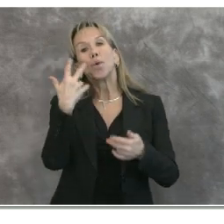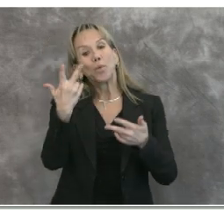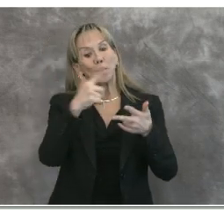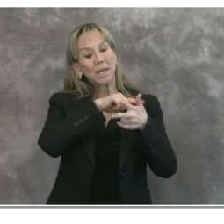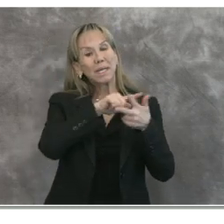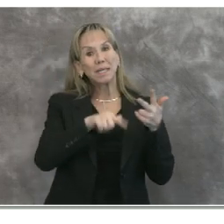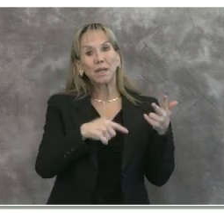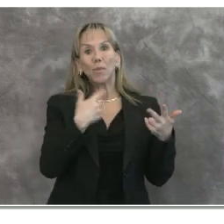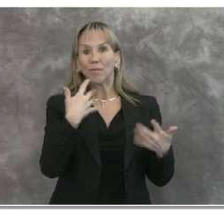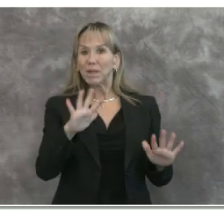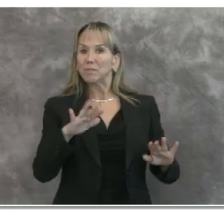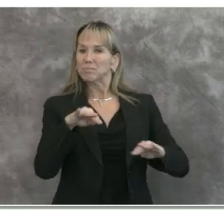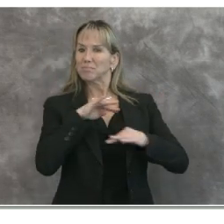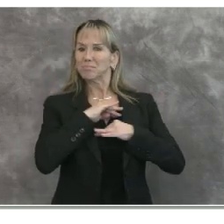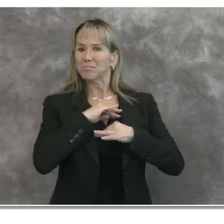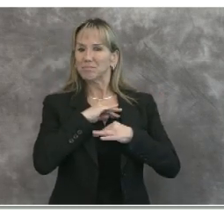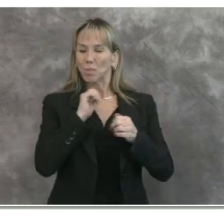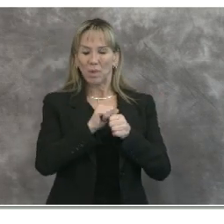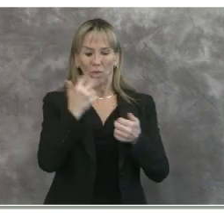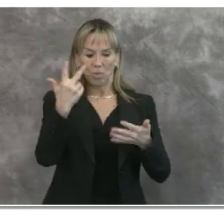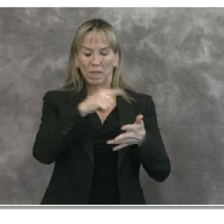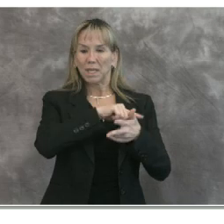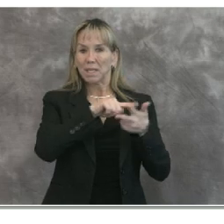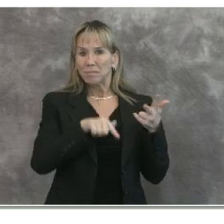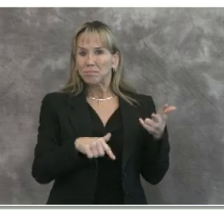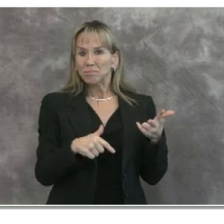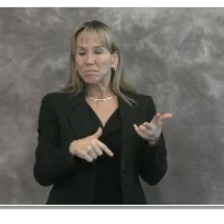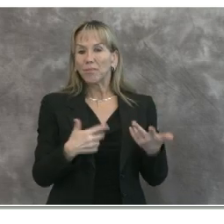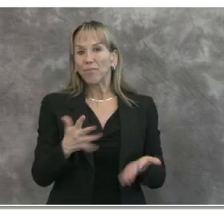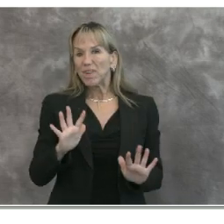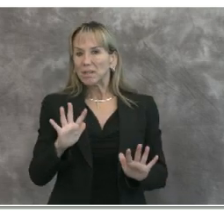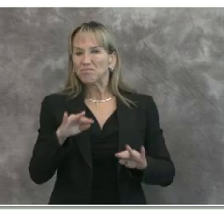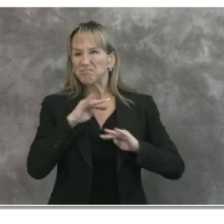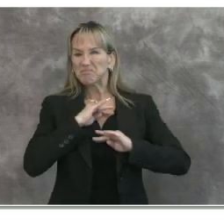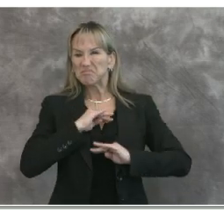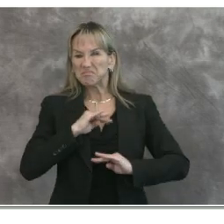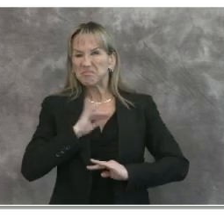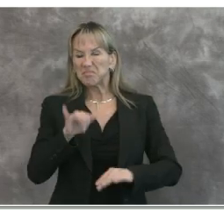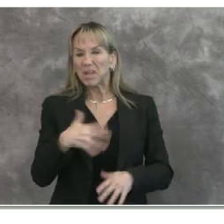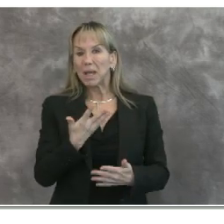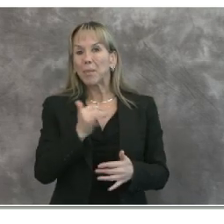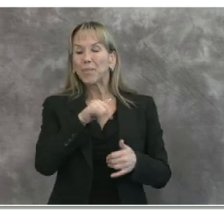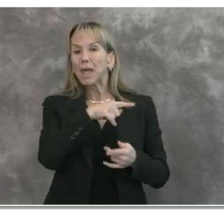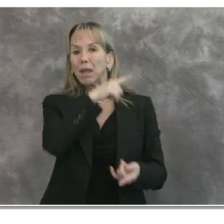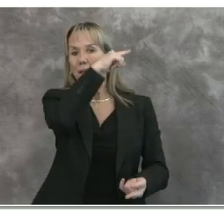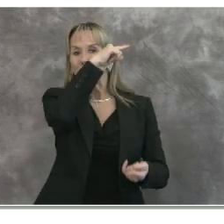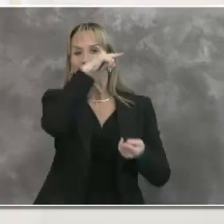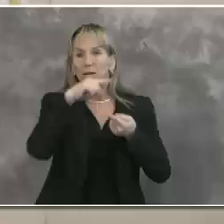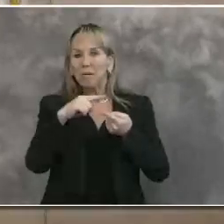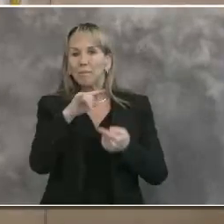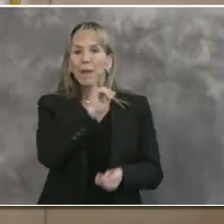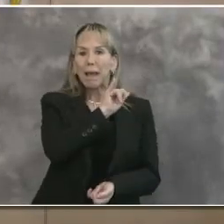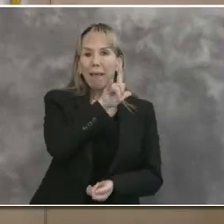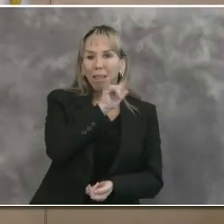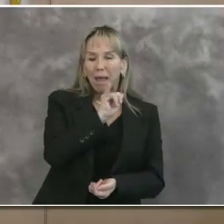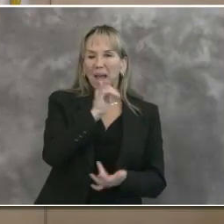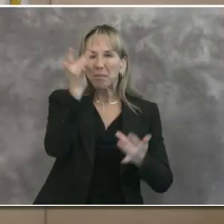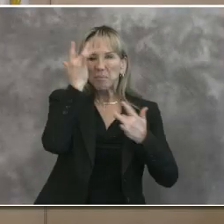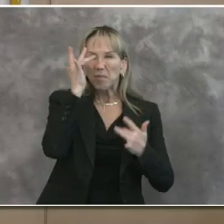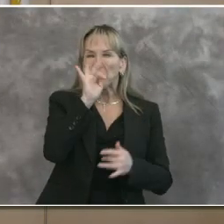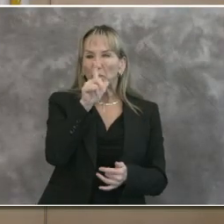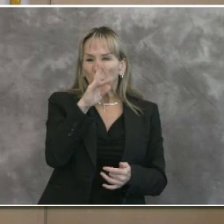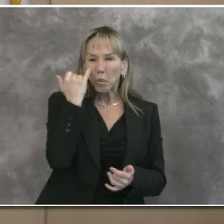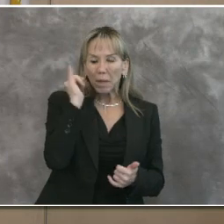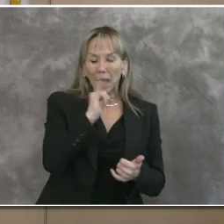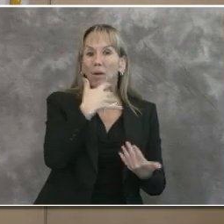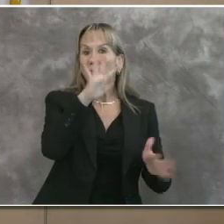that we are confident where we've met is the downward trend of influenza-like illnesses, the